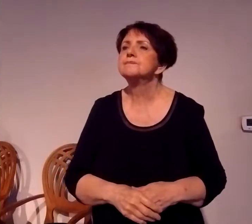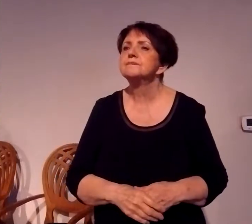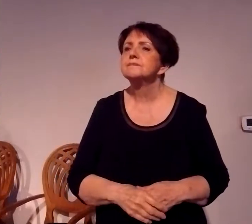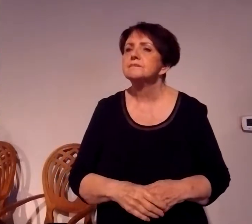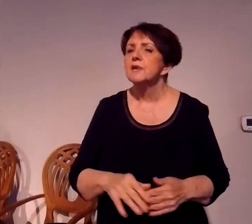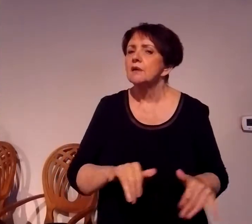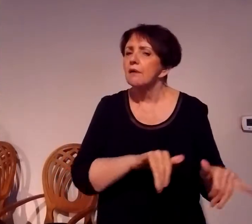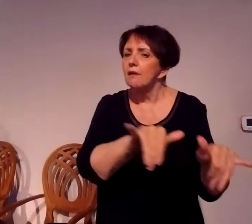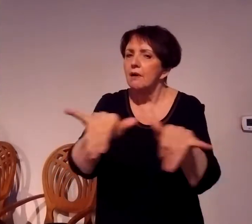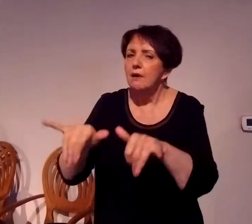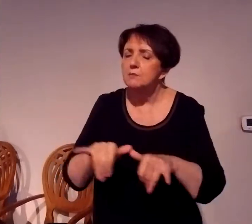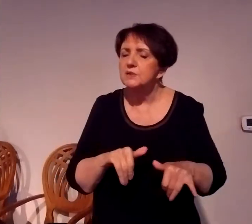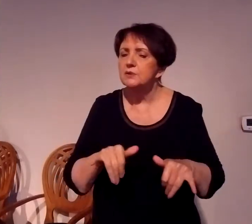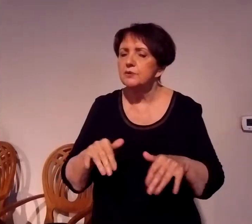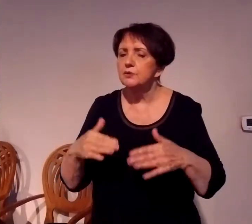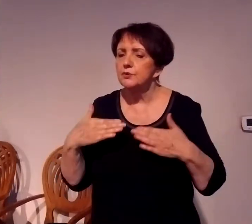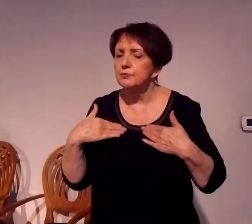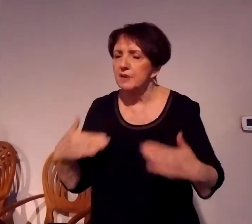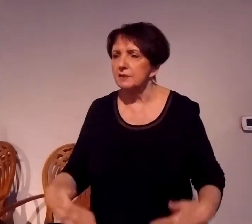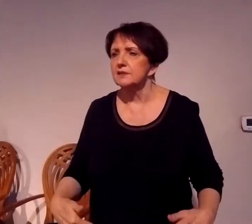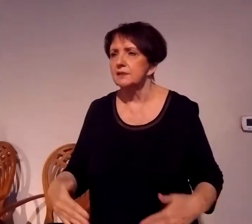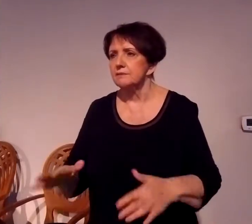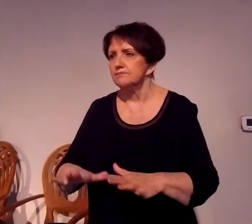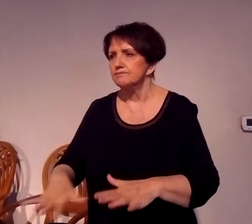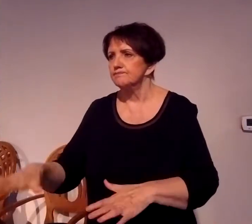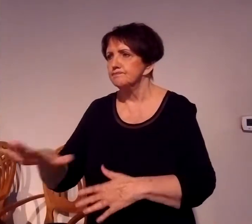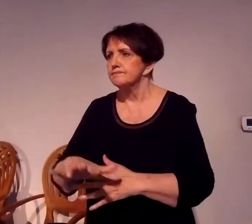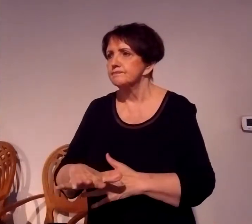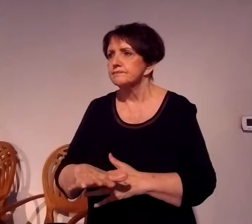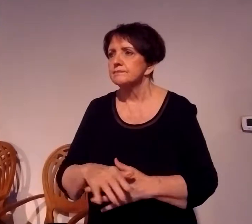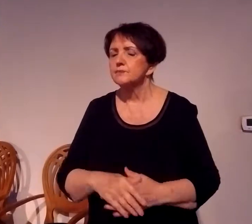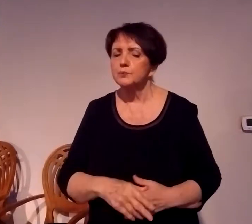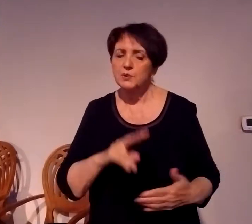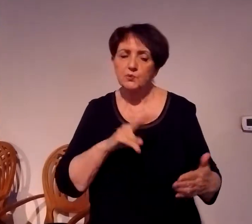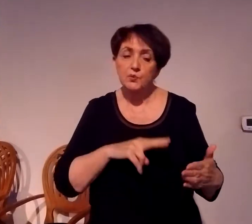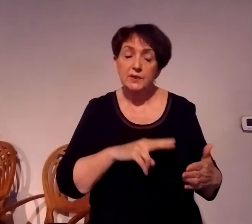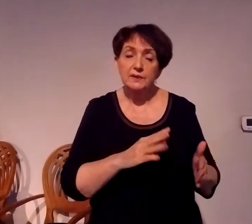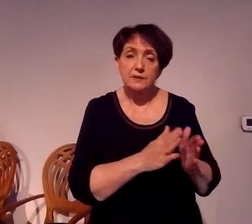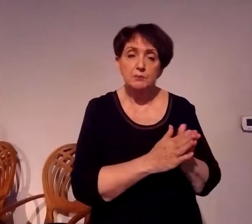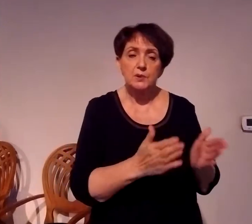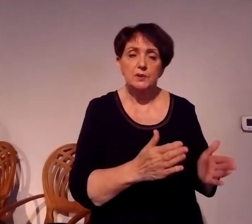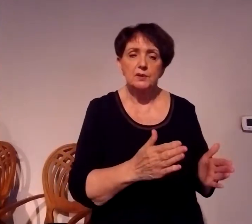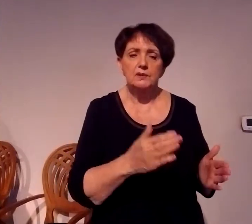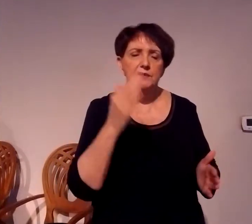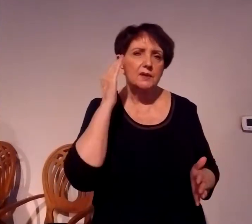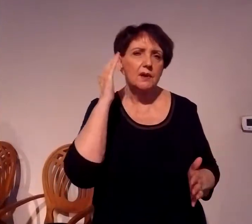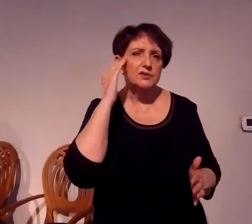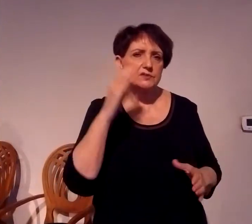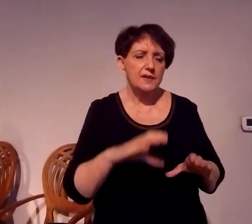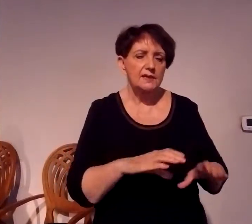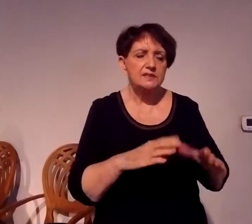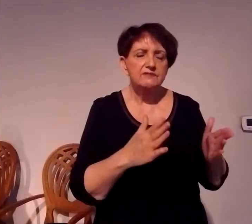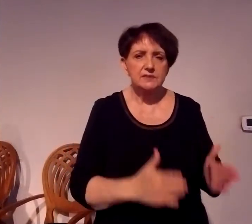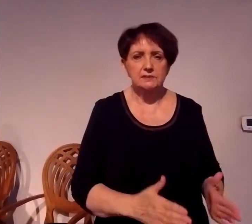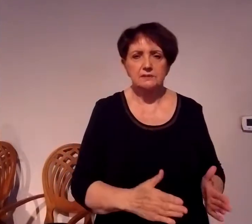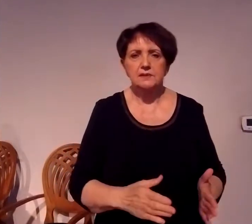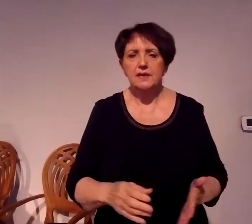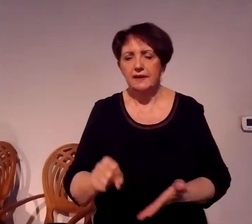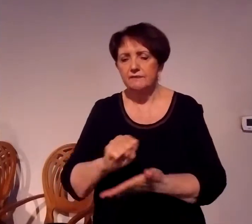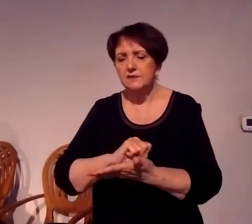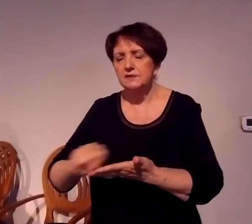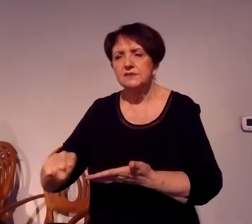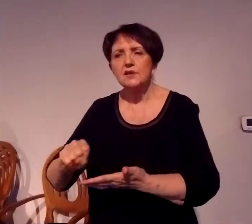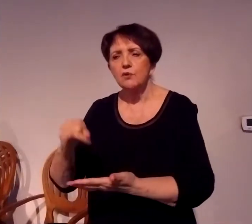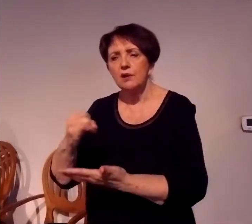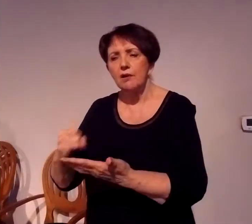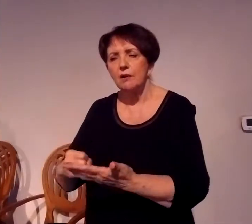We've been reading a book, The Conscious Activist, and we've been talking about the art, the sacred art of